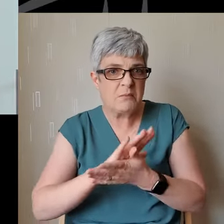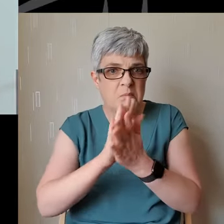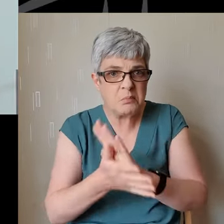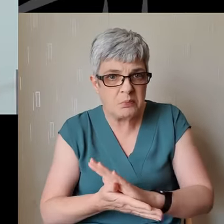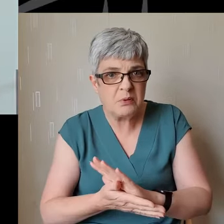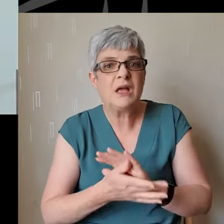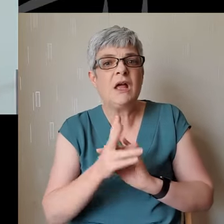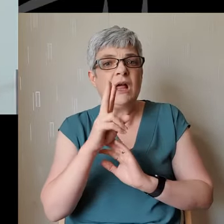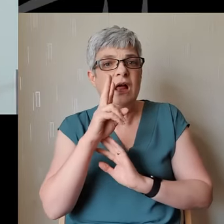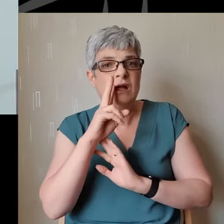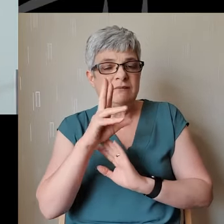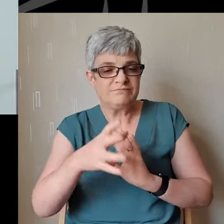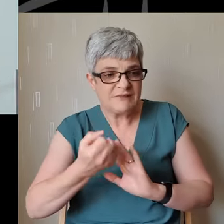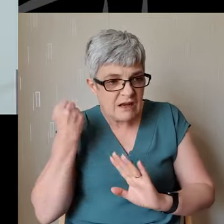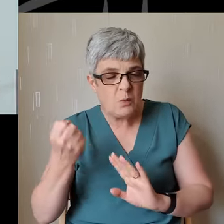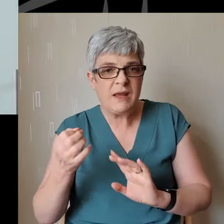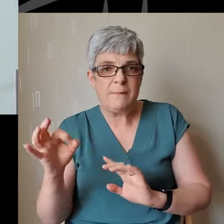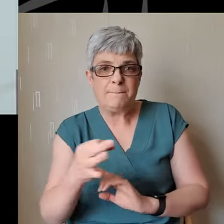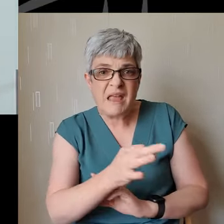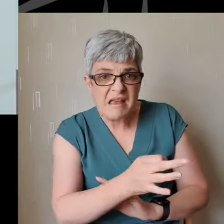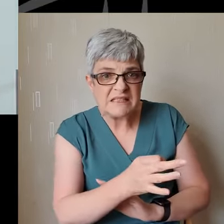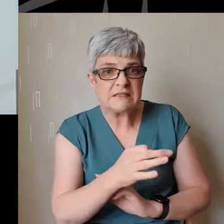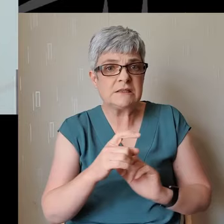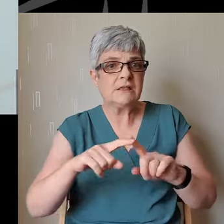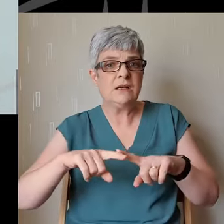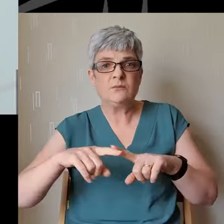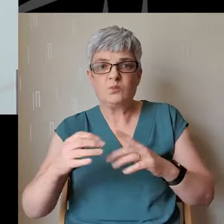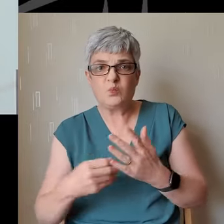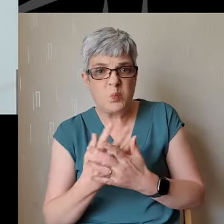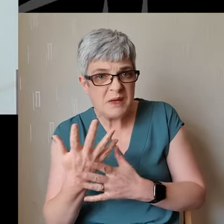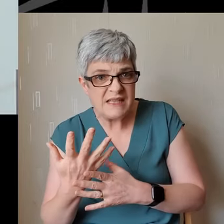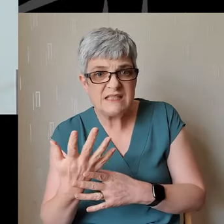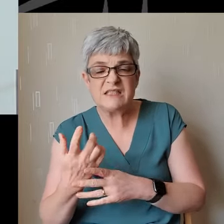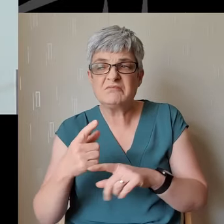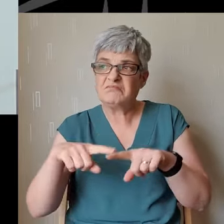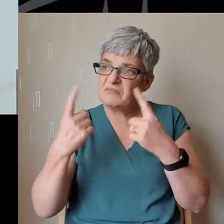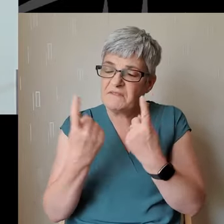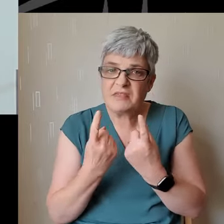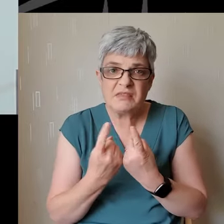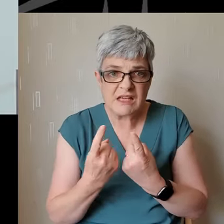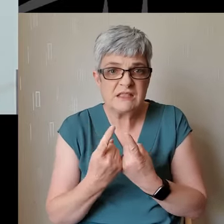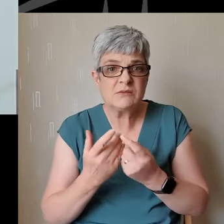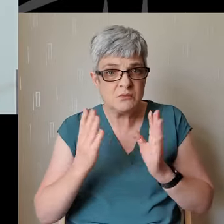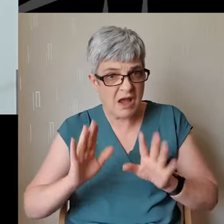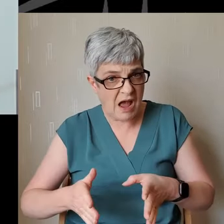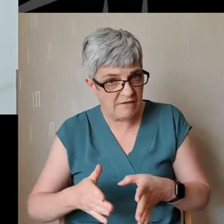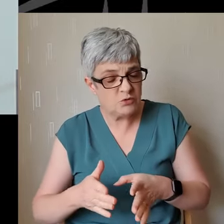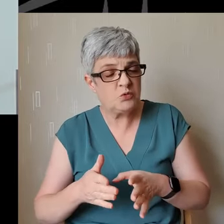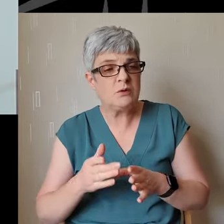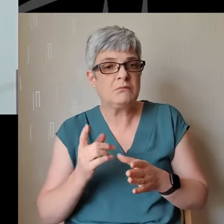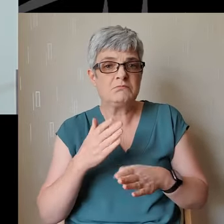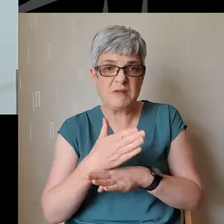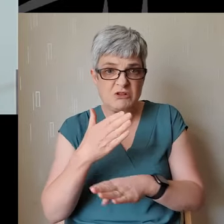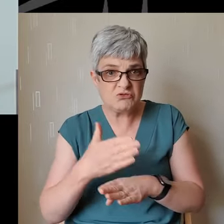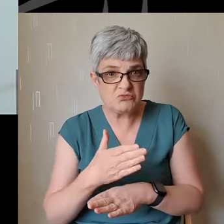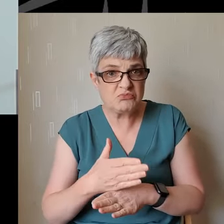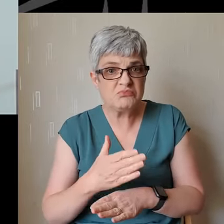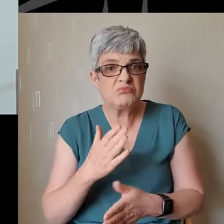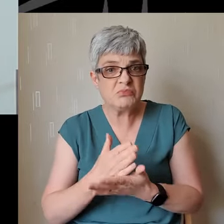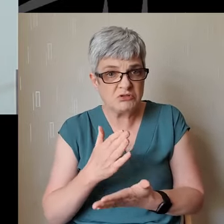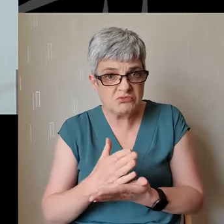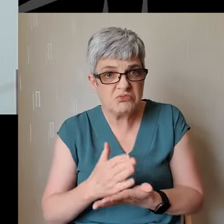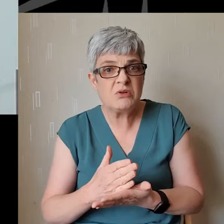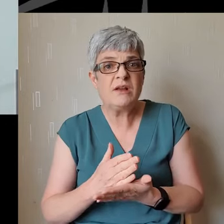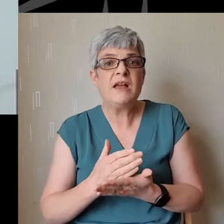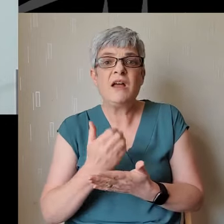to remove parasites and weeds that suck the life out of the plant and so on. We have to ensure there's enough feeding for the